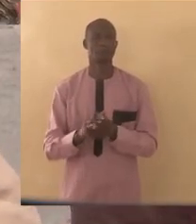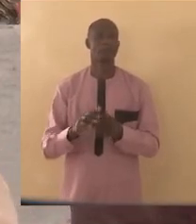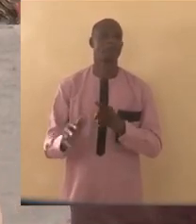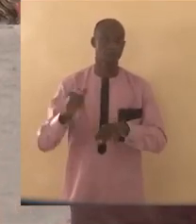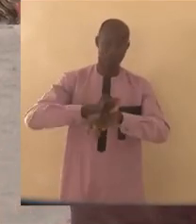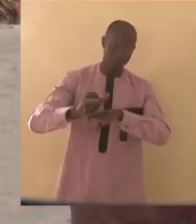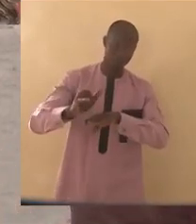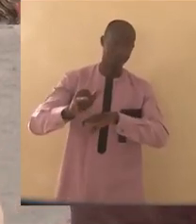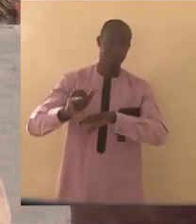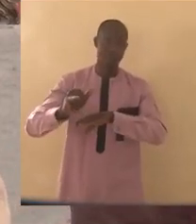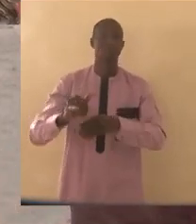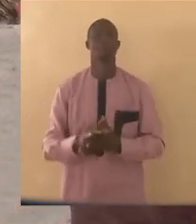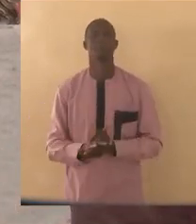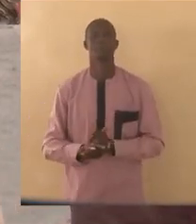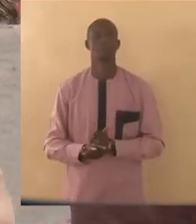and betrayal.